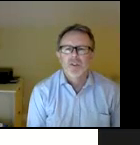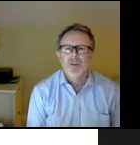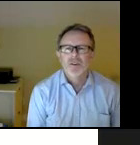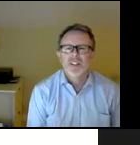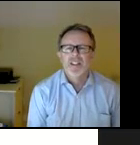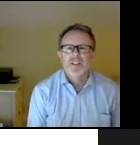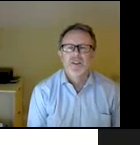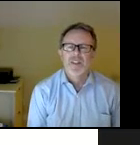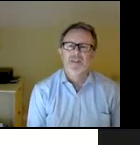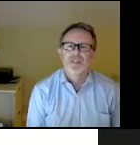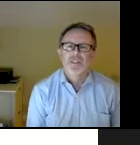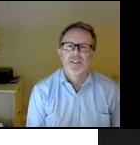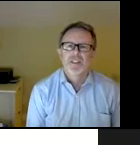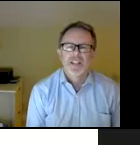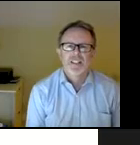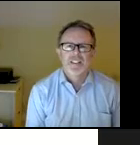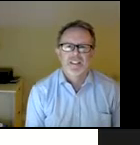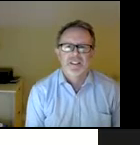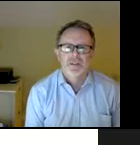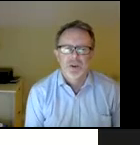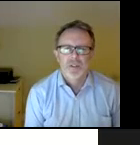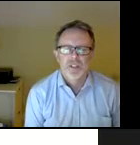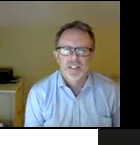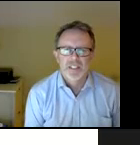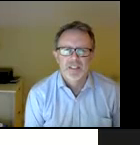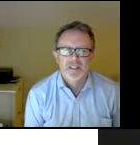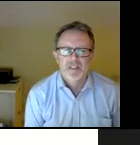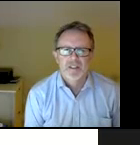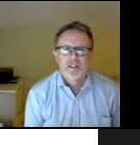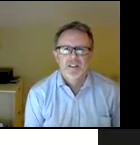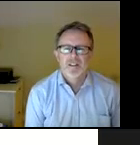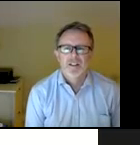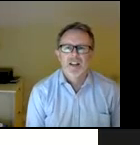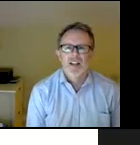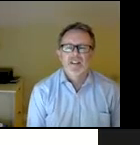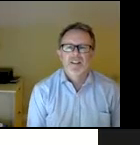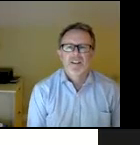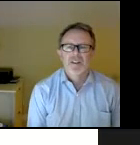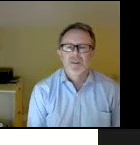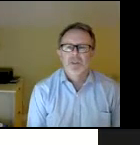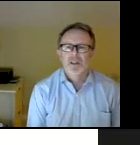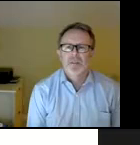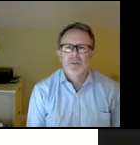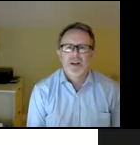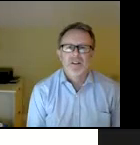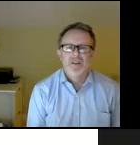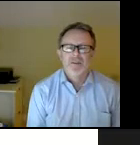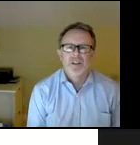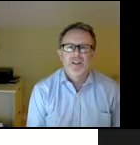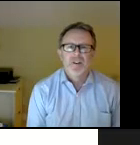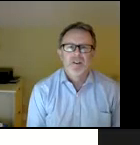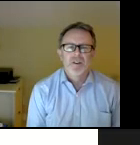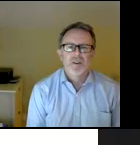over 292,000 cases of COVID-19. And, to put that in